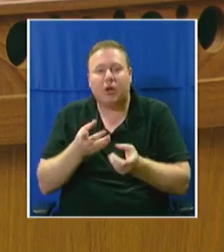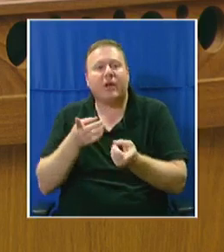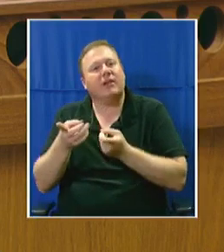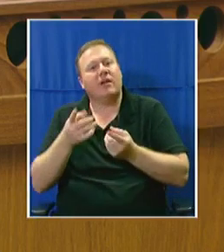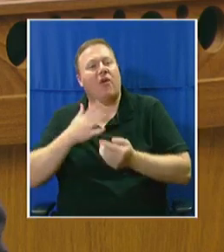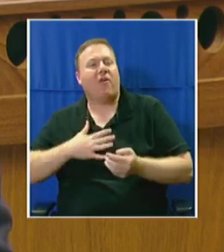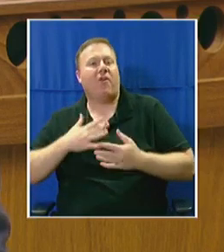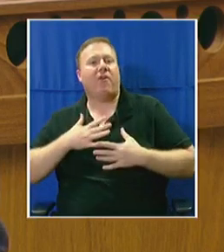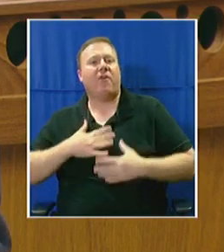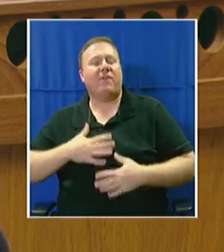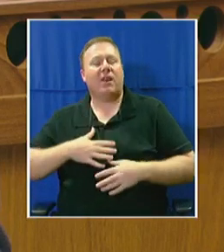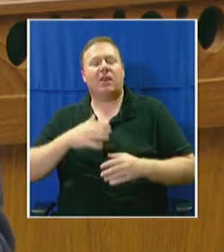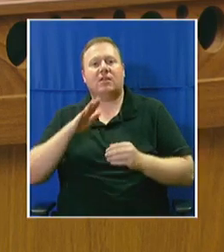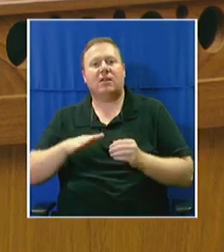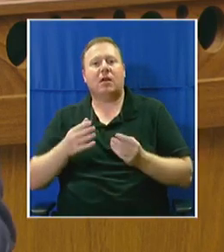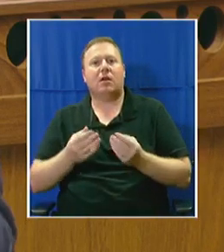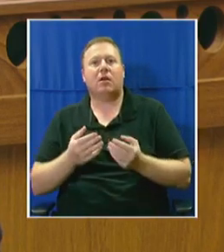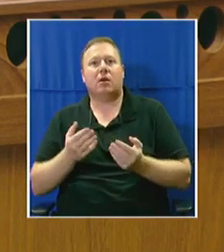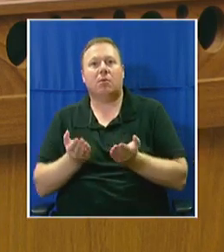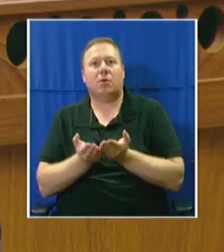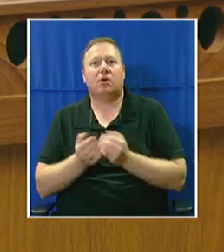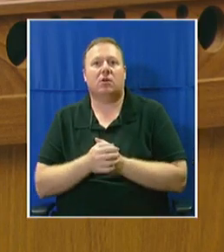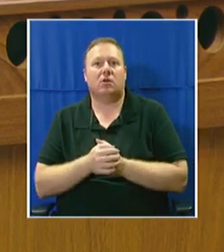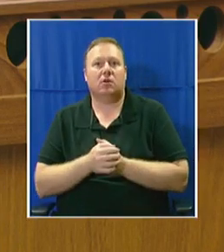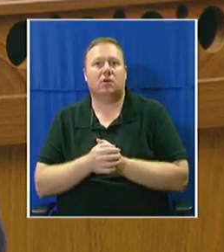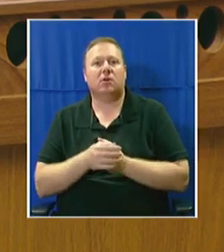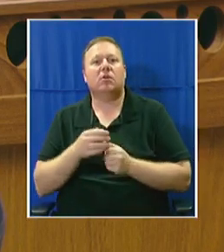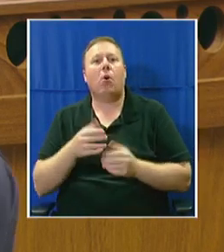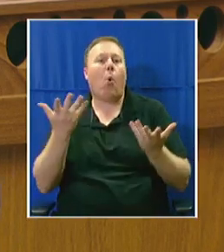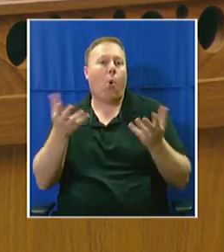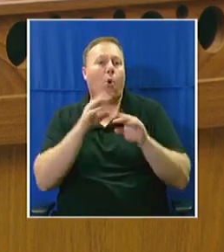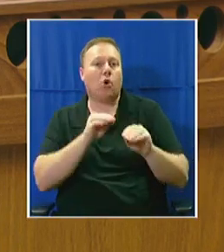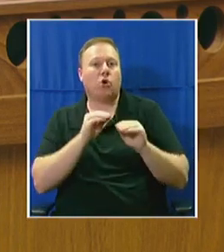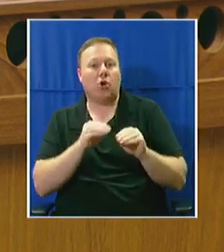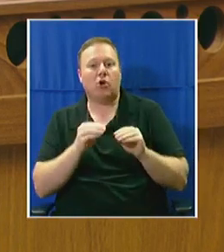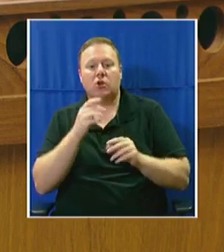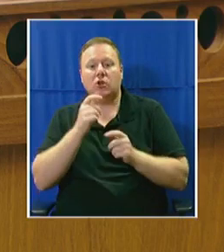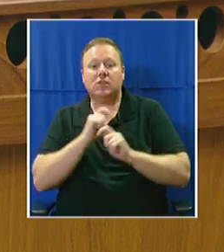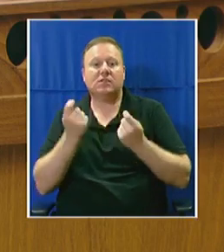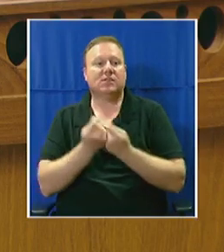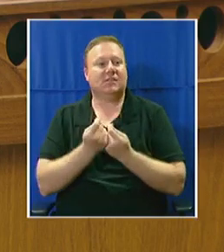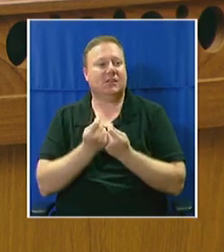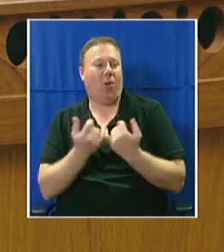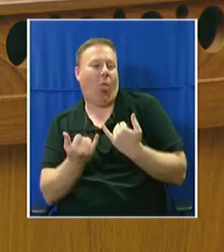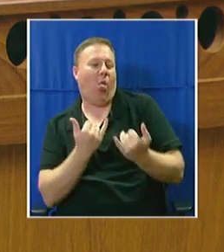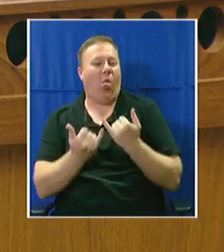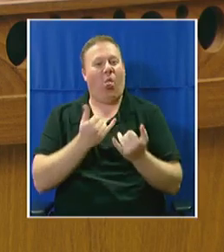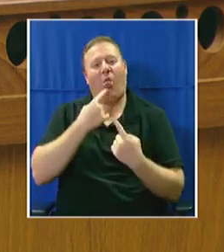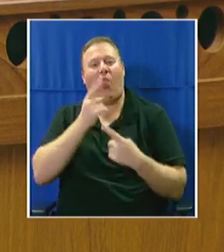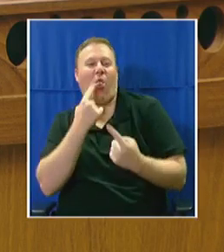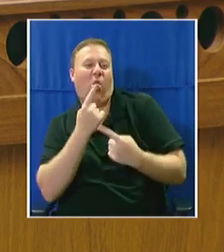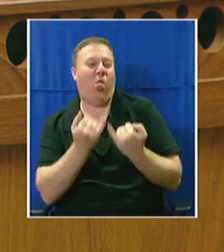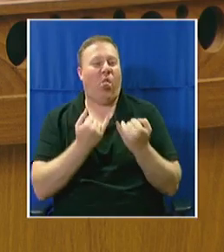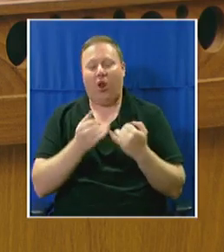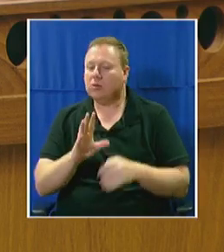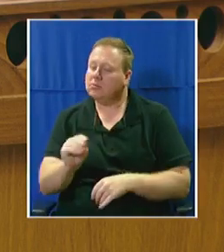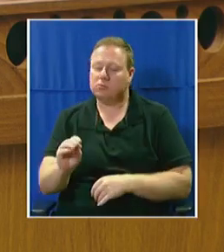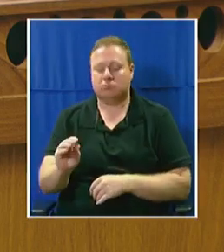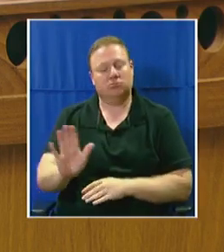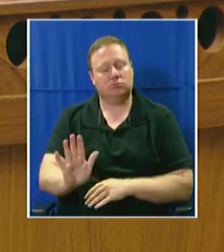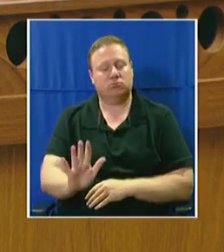masculinity in the classroom it's about the father at home who sits down with his kids and unpacks the importance of being